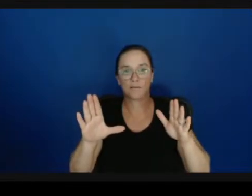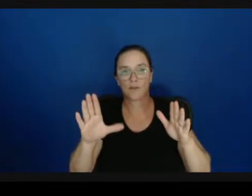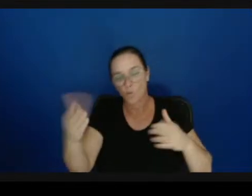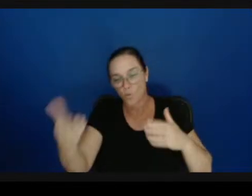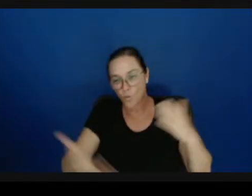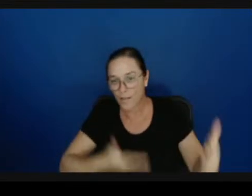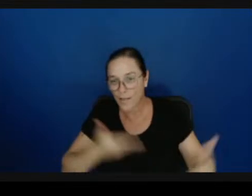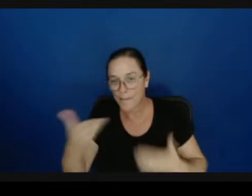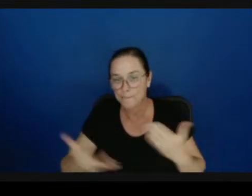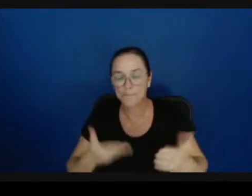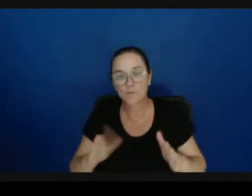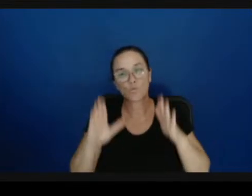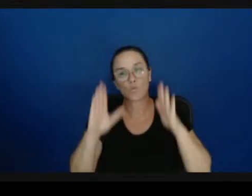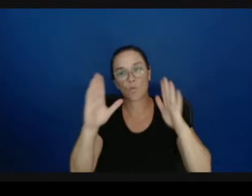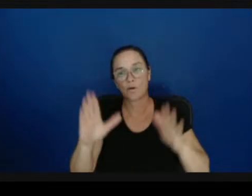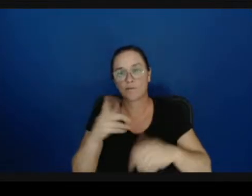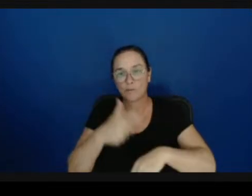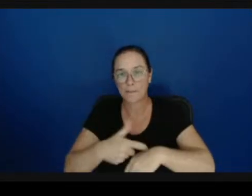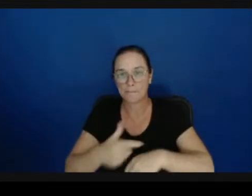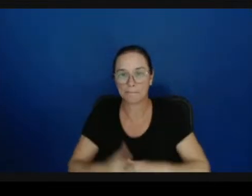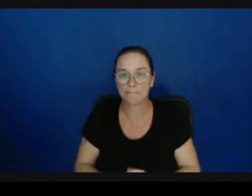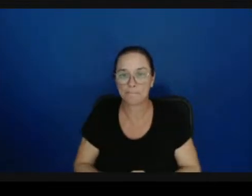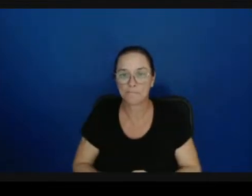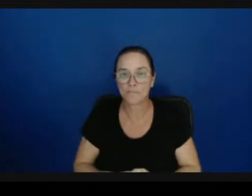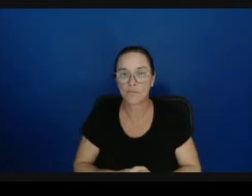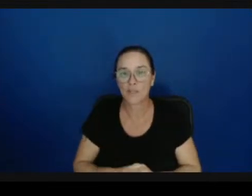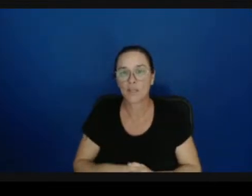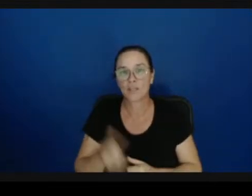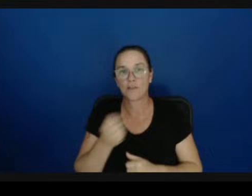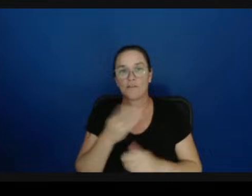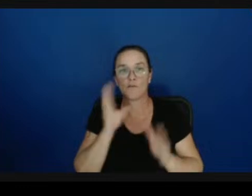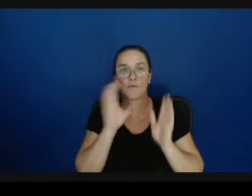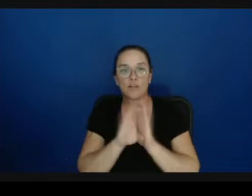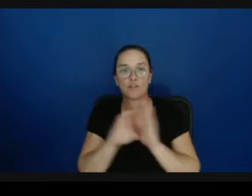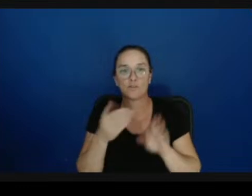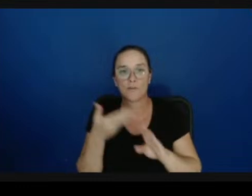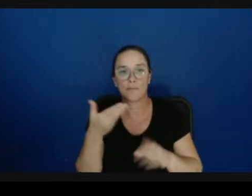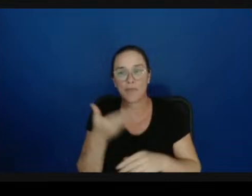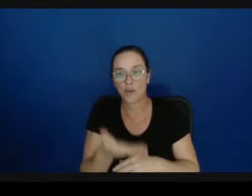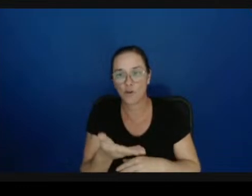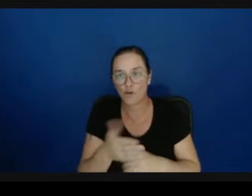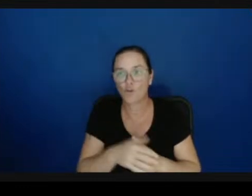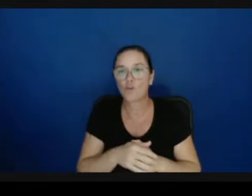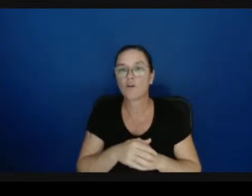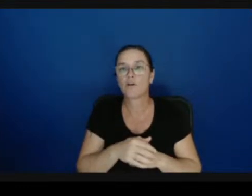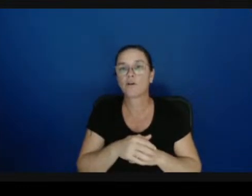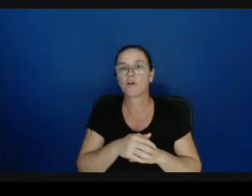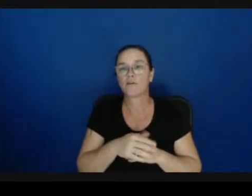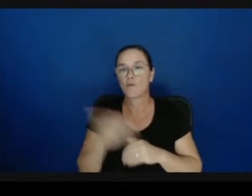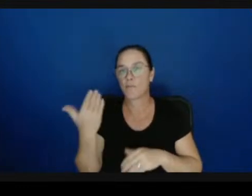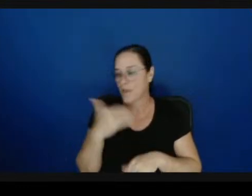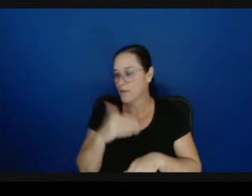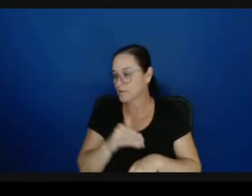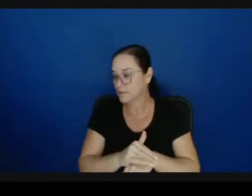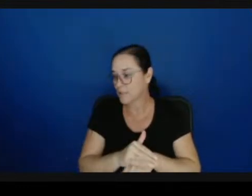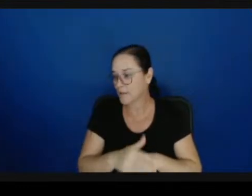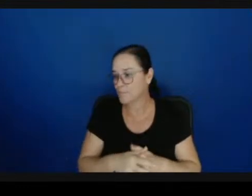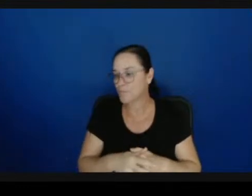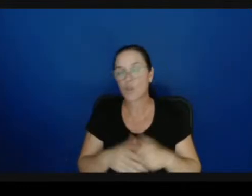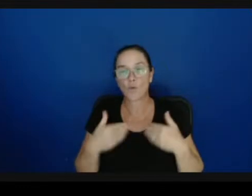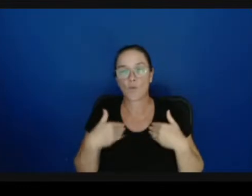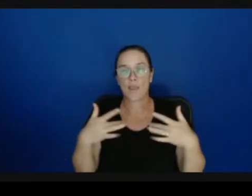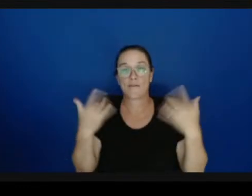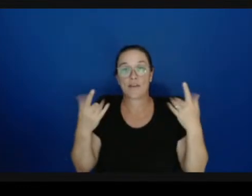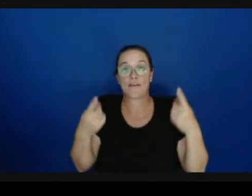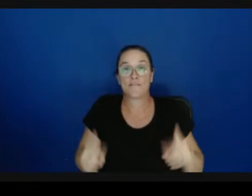It was a wonderful time. Just a couple shots from there. That was from last night. And we do have an event coming